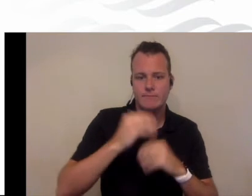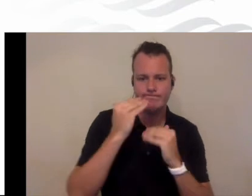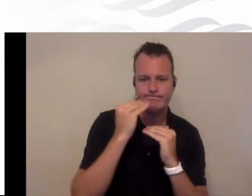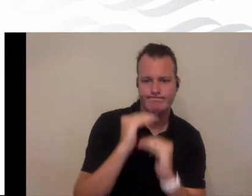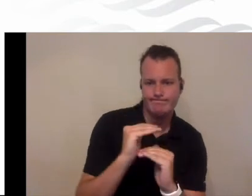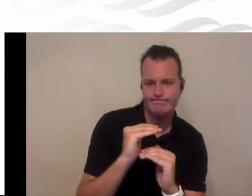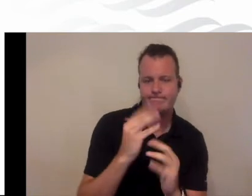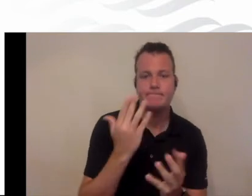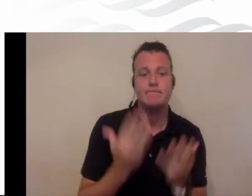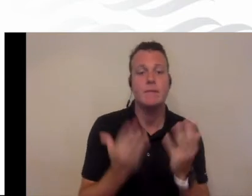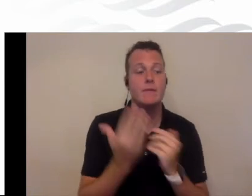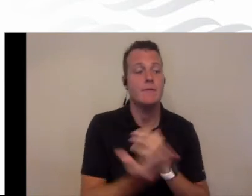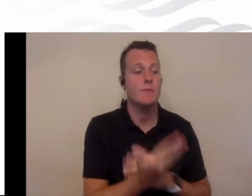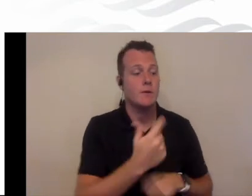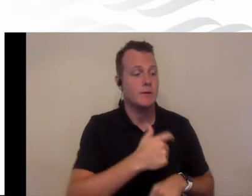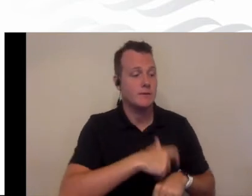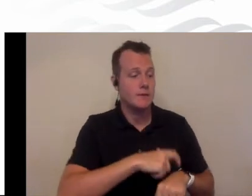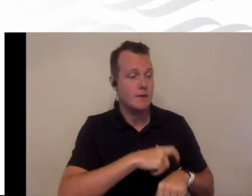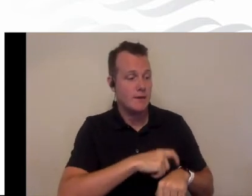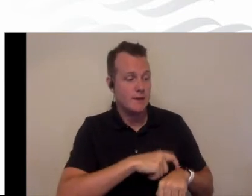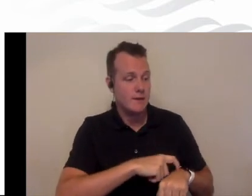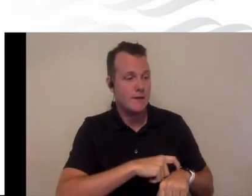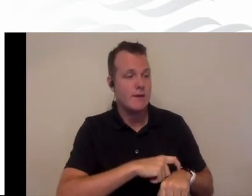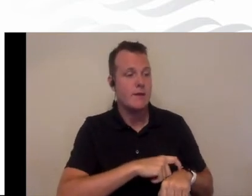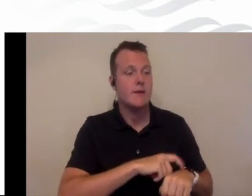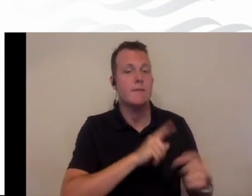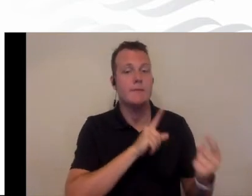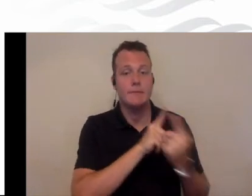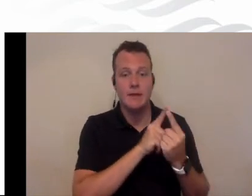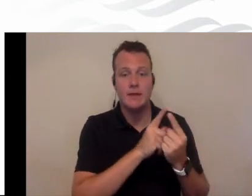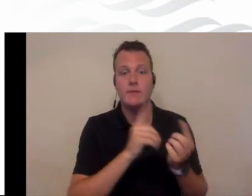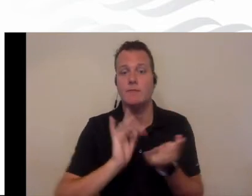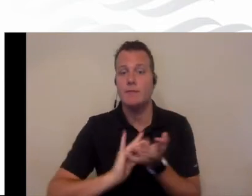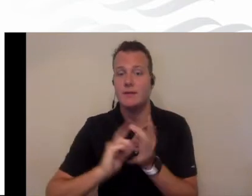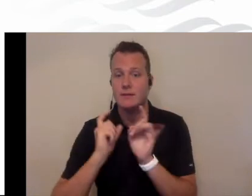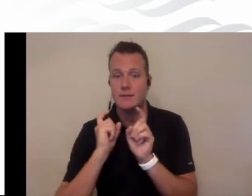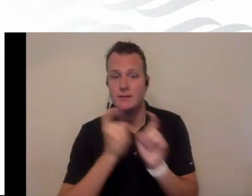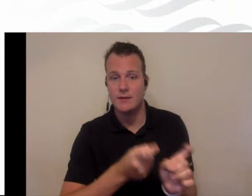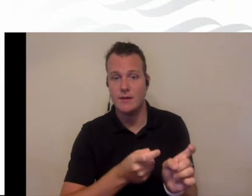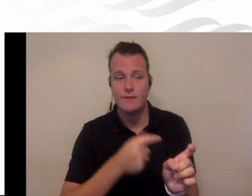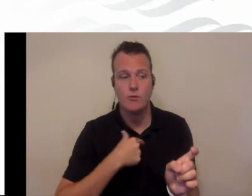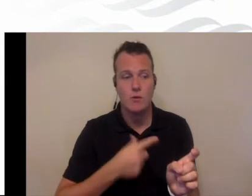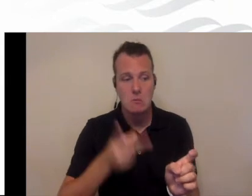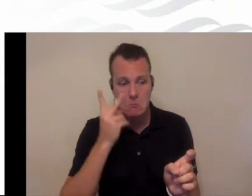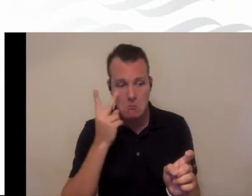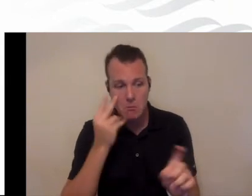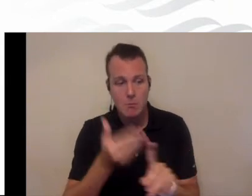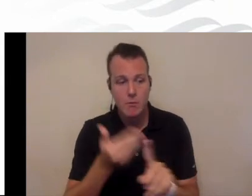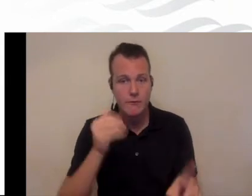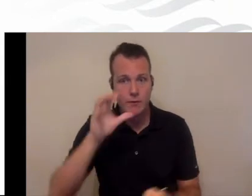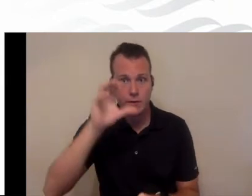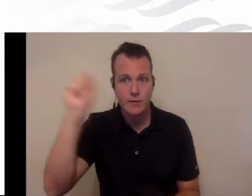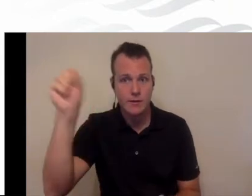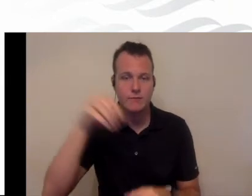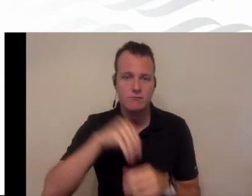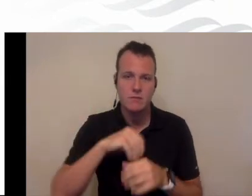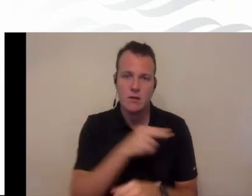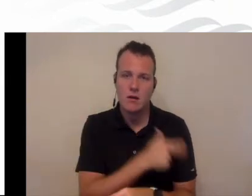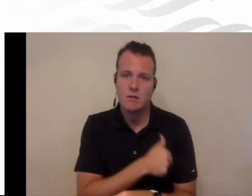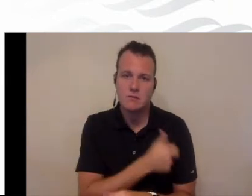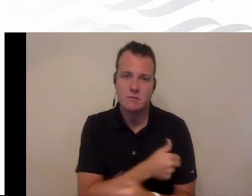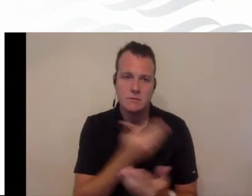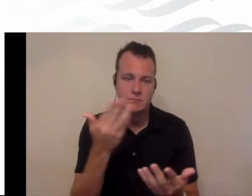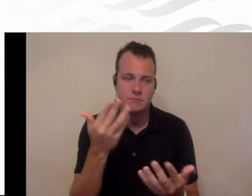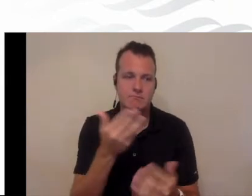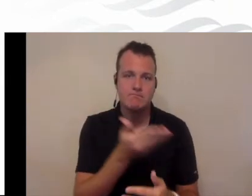that. So maybe you see them in the morning, they've been given the aminoglycoside, you want to see before you go home, if you're in a